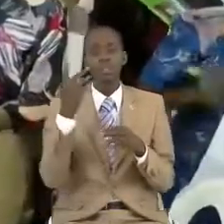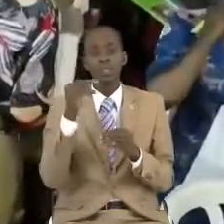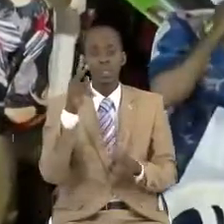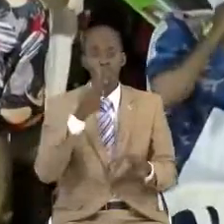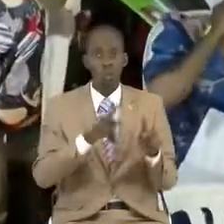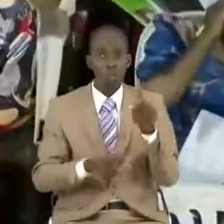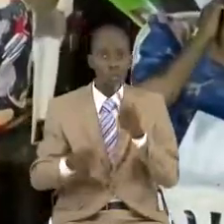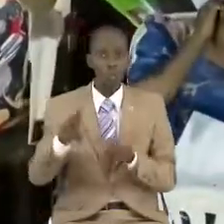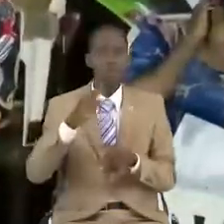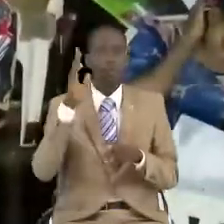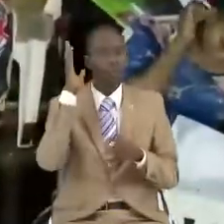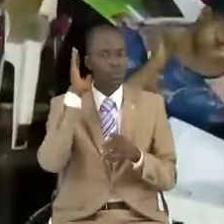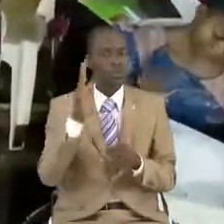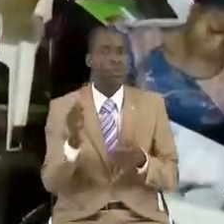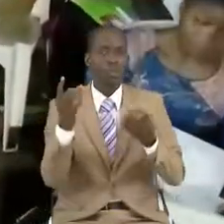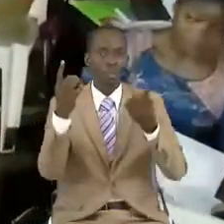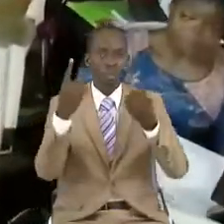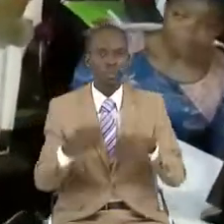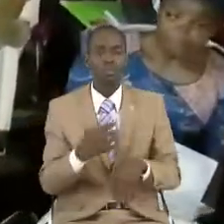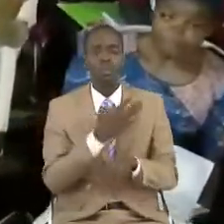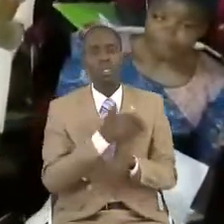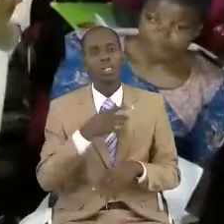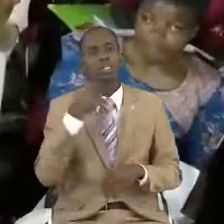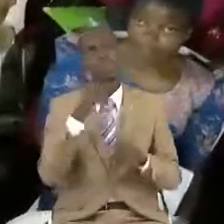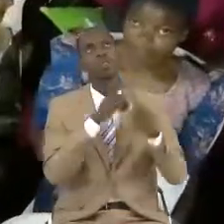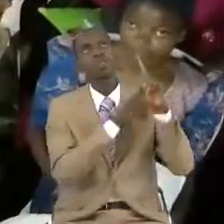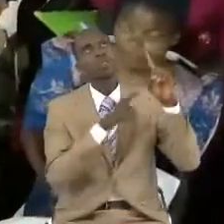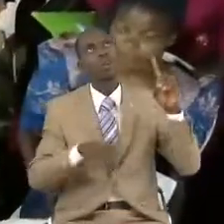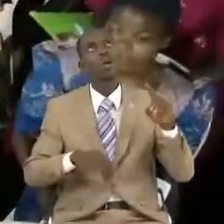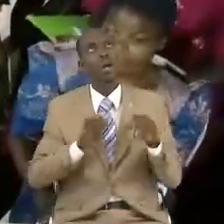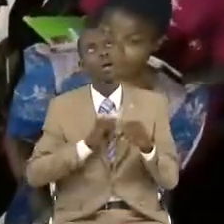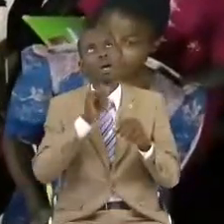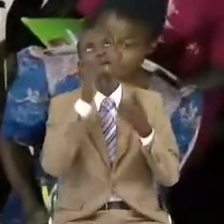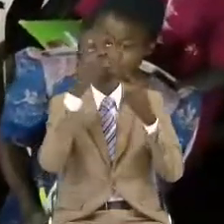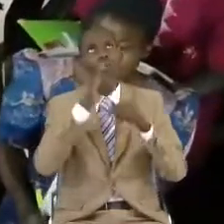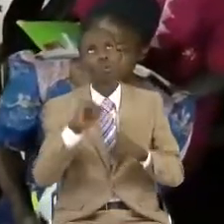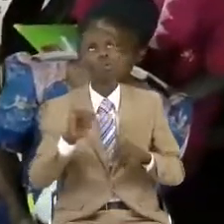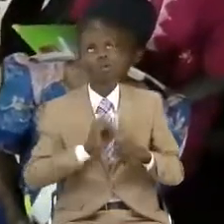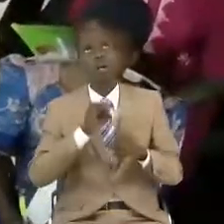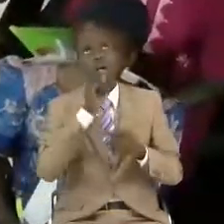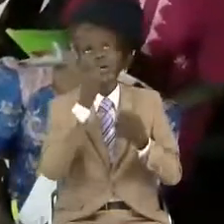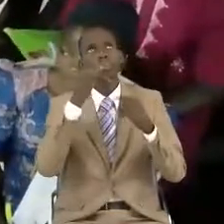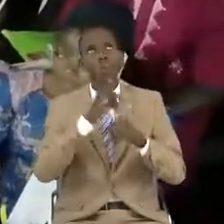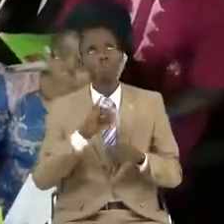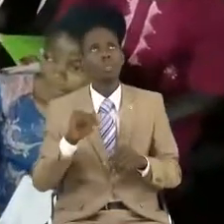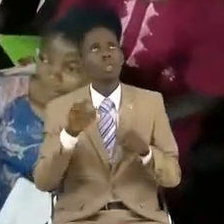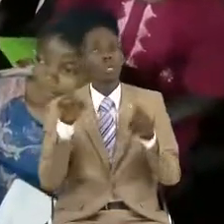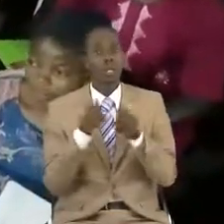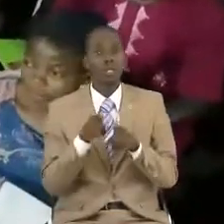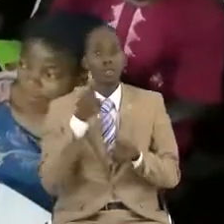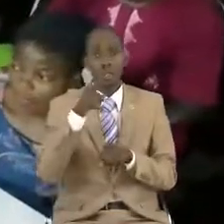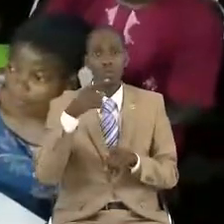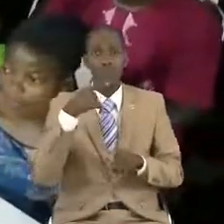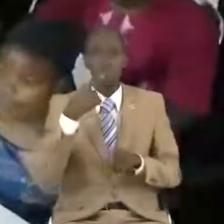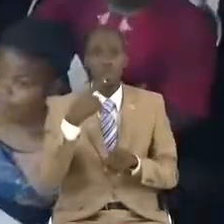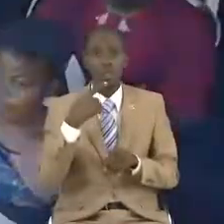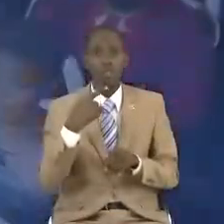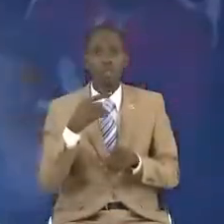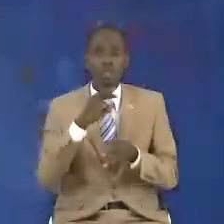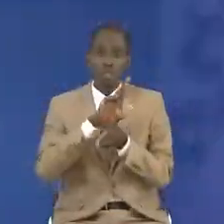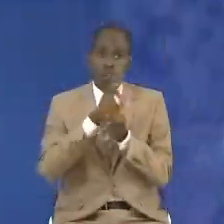come and they say lord i'm coming lord i'm coming and as you have said repenting